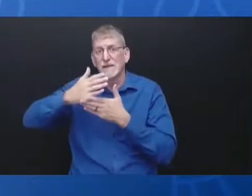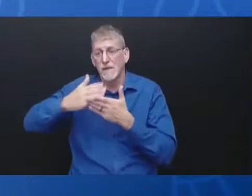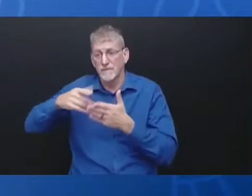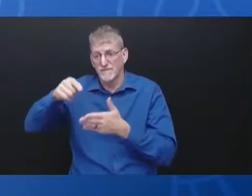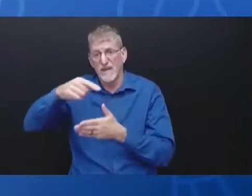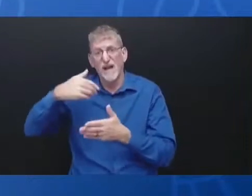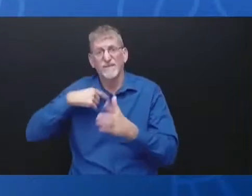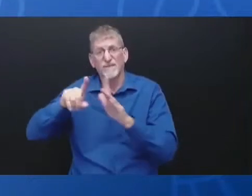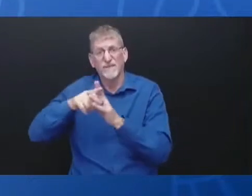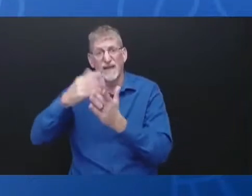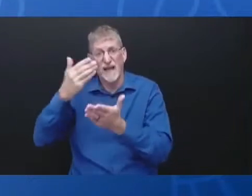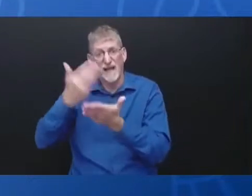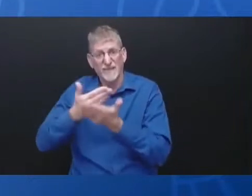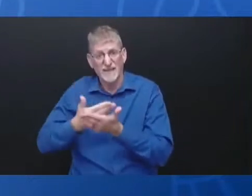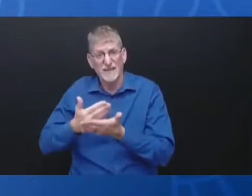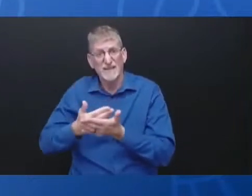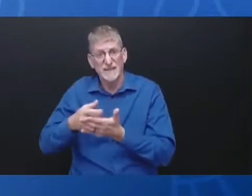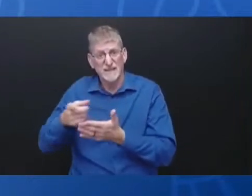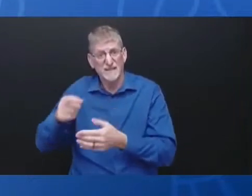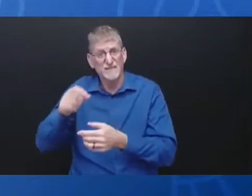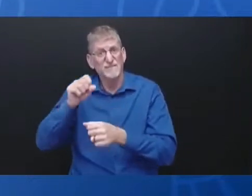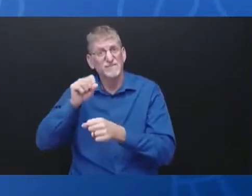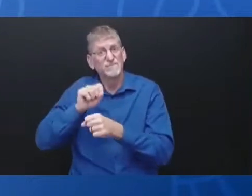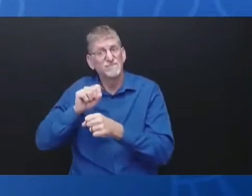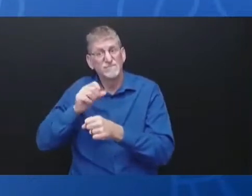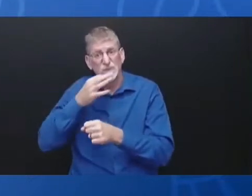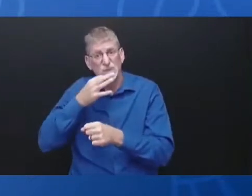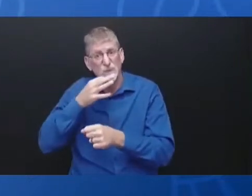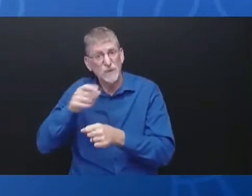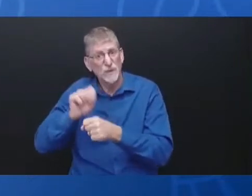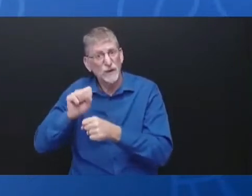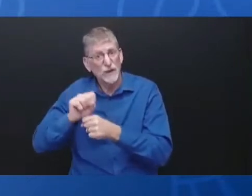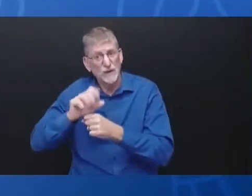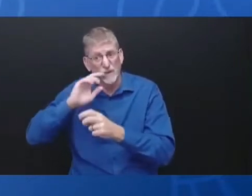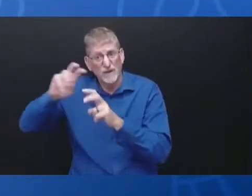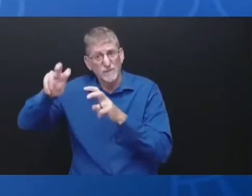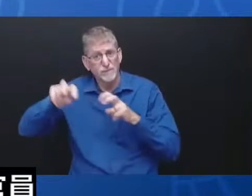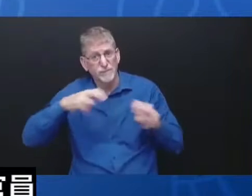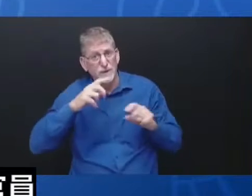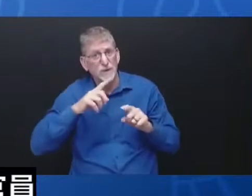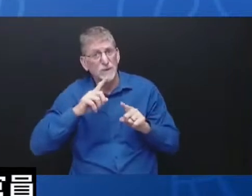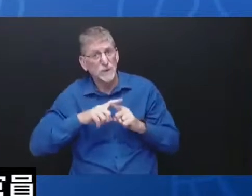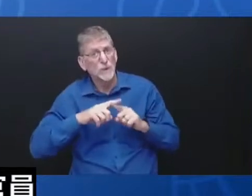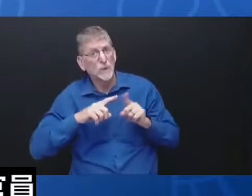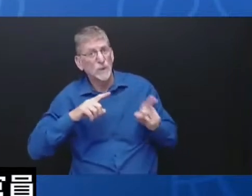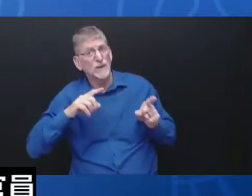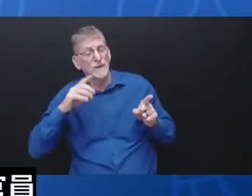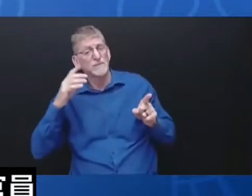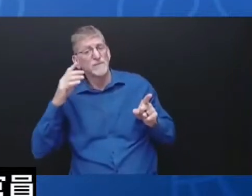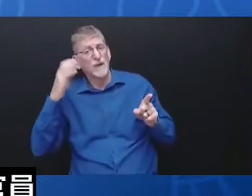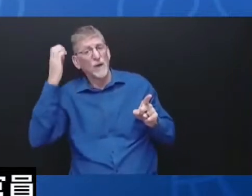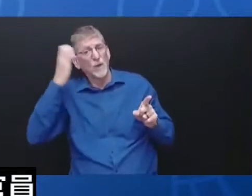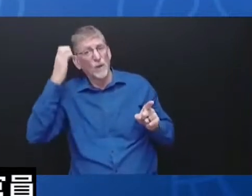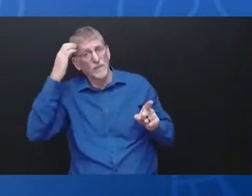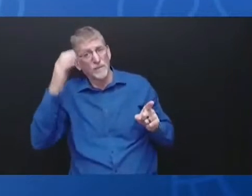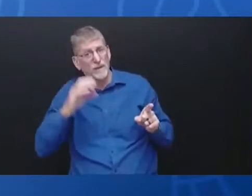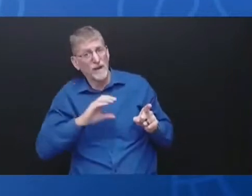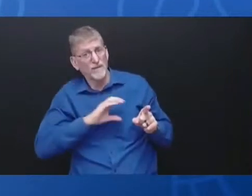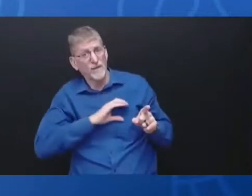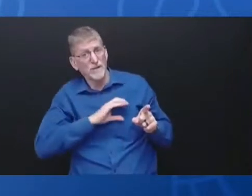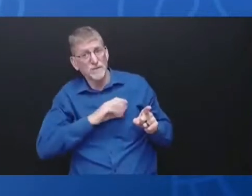transferred to European law enforcement officials. Can you comment at all on whether it is true that this grant